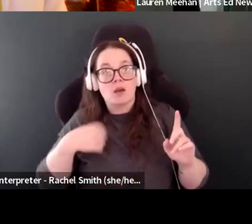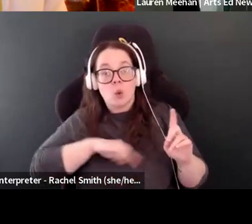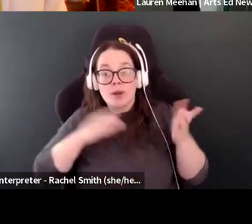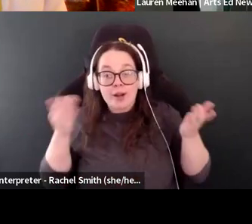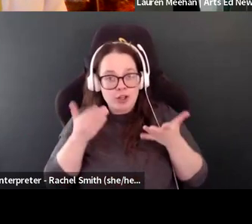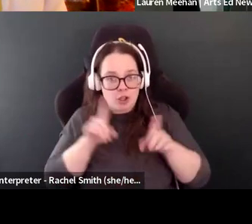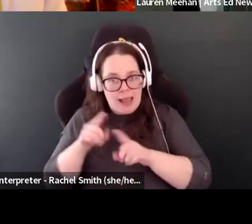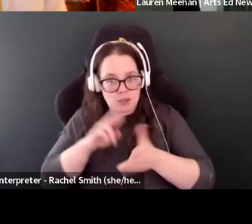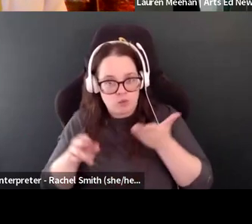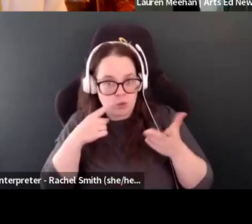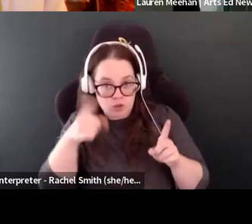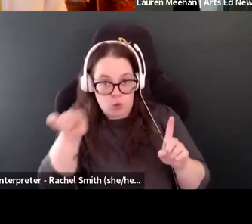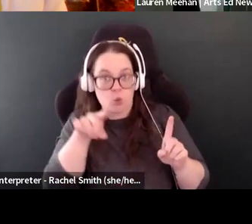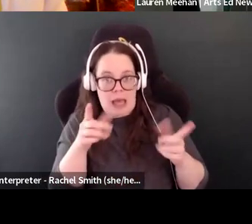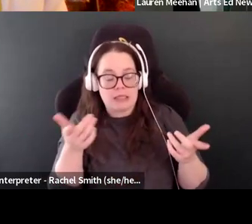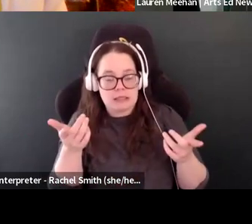a resource.